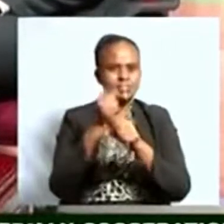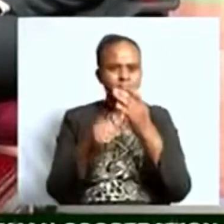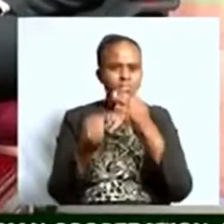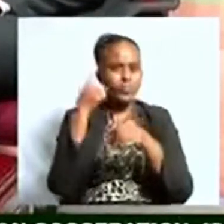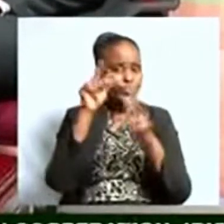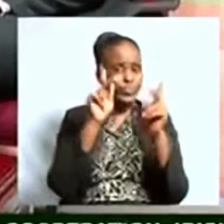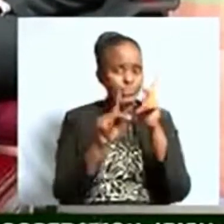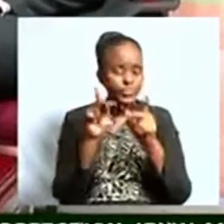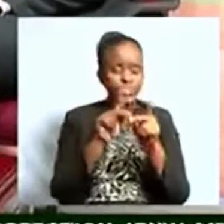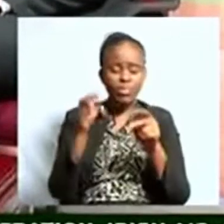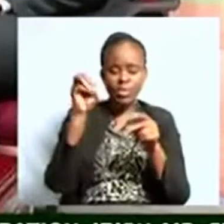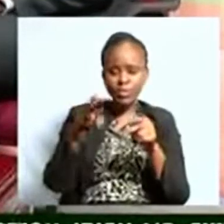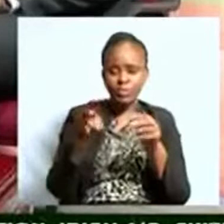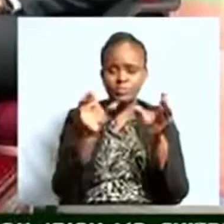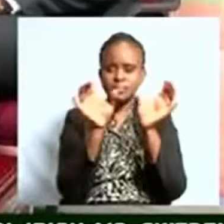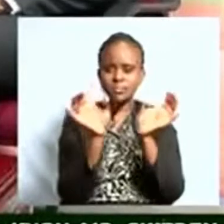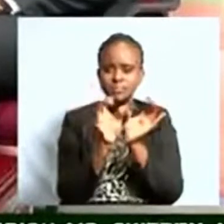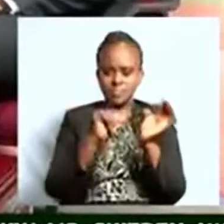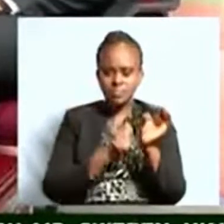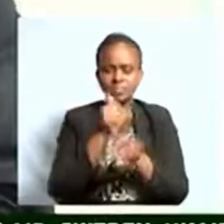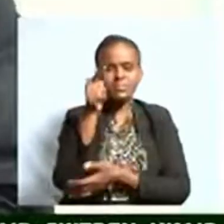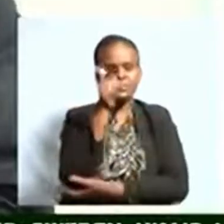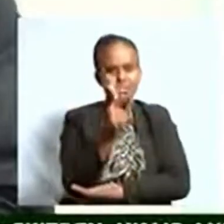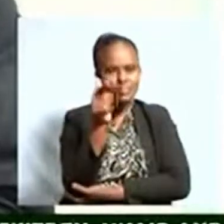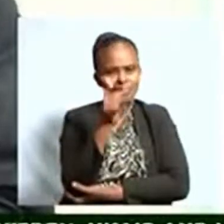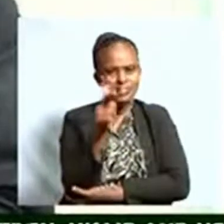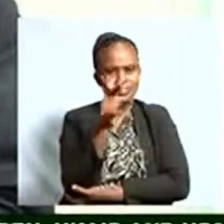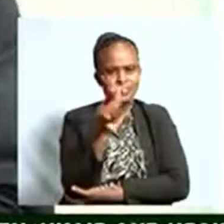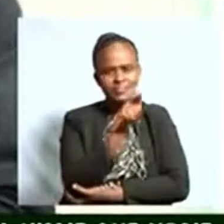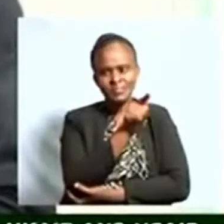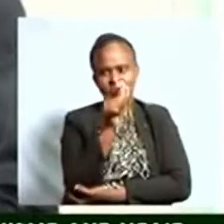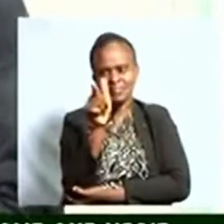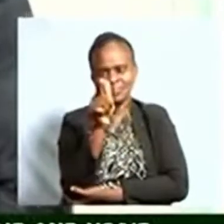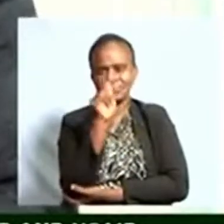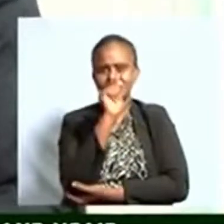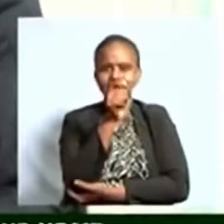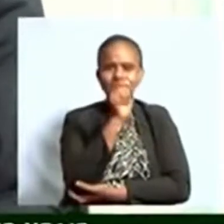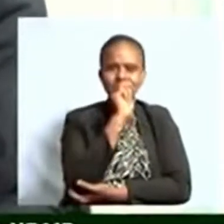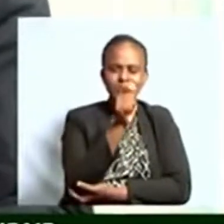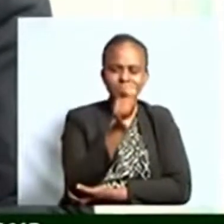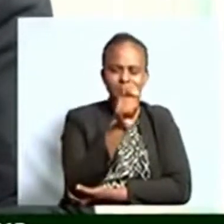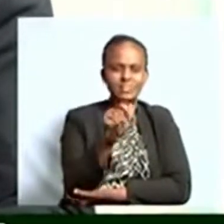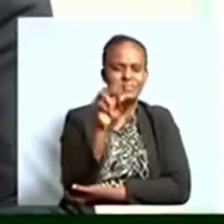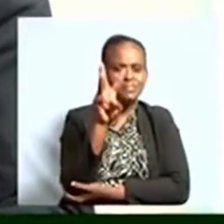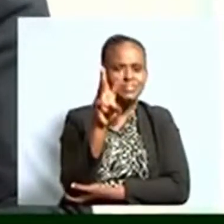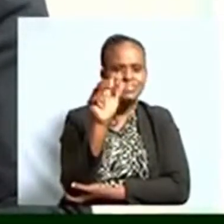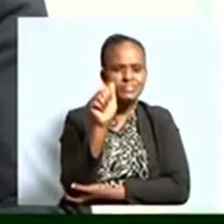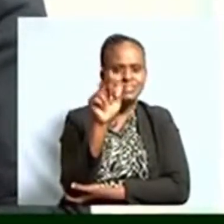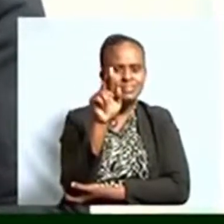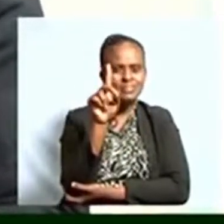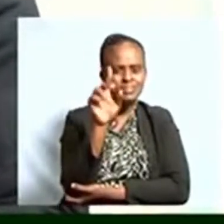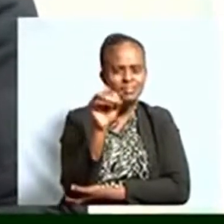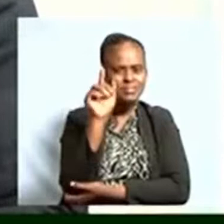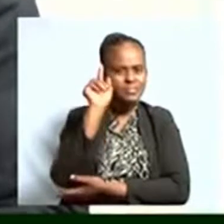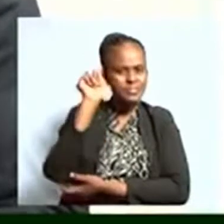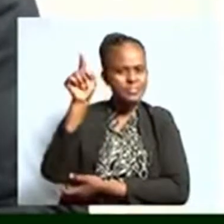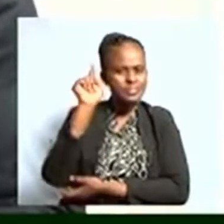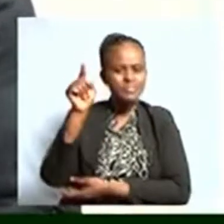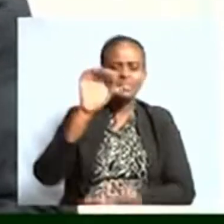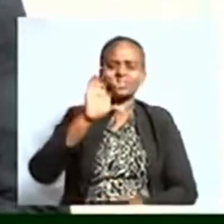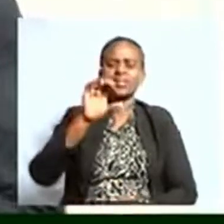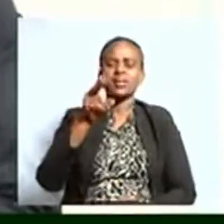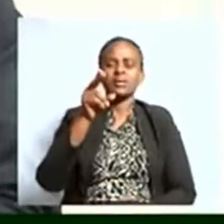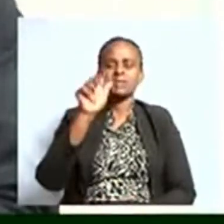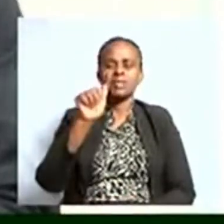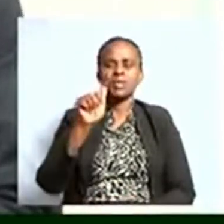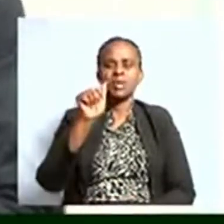people over Munali. We did take our cameras and microphones to a ward called Chakunkula Ward in your constituency